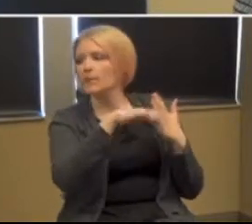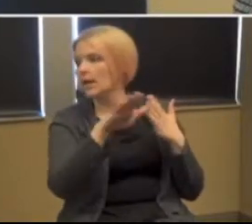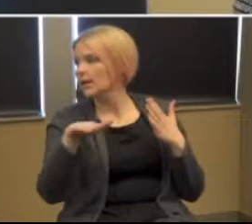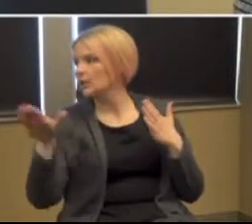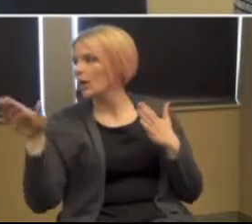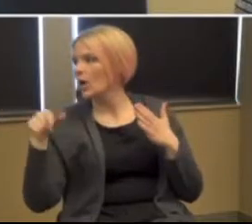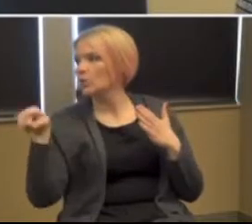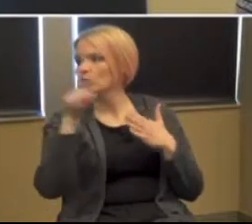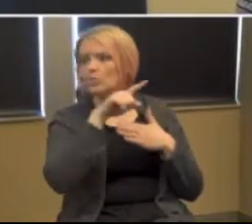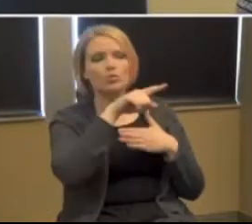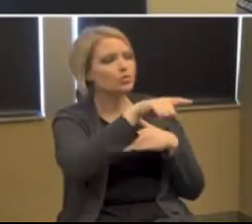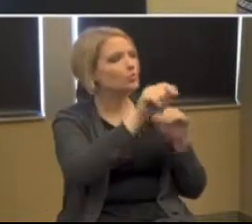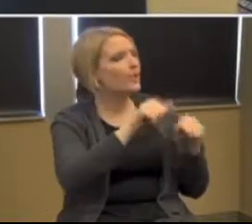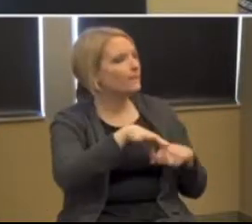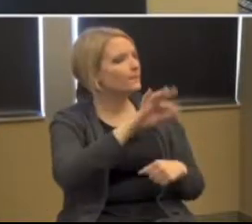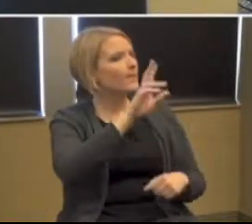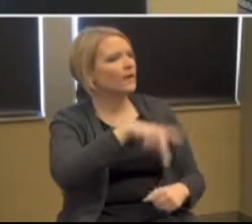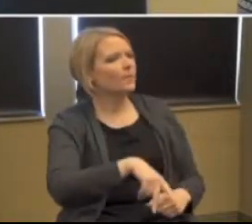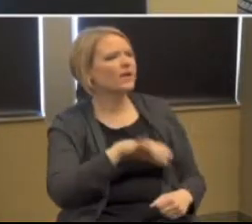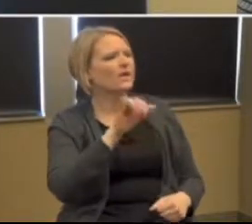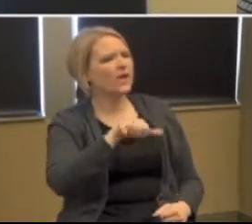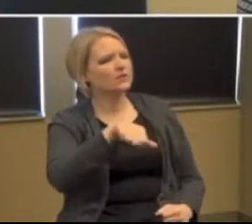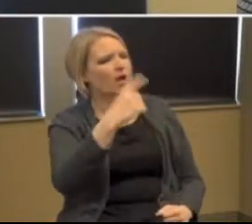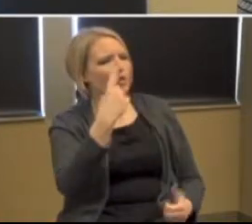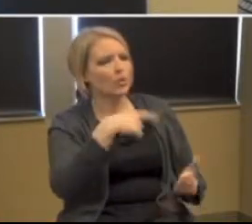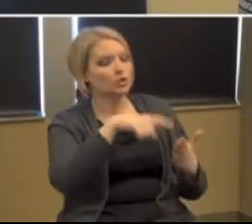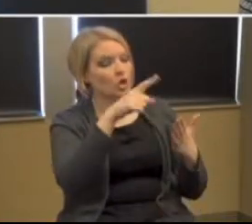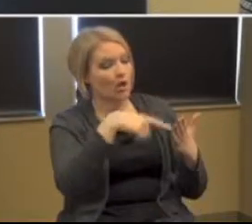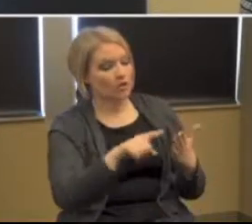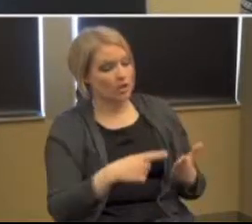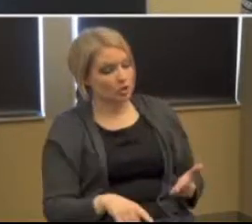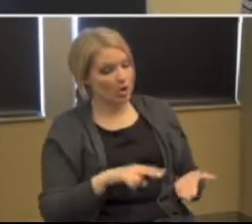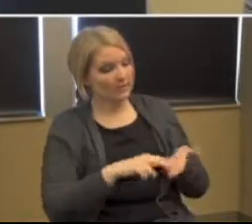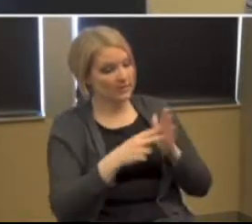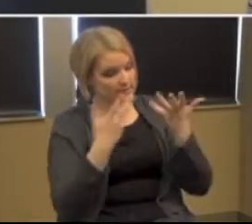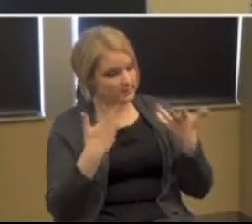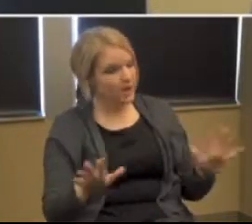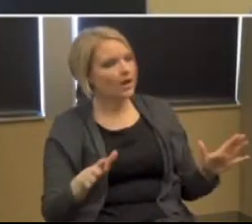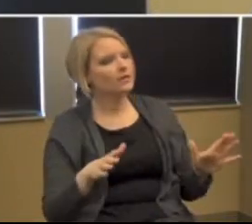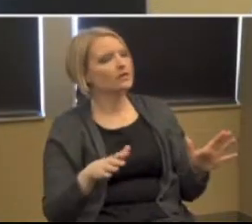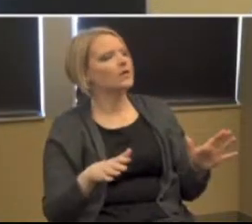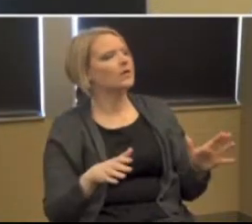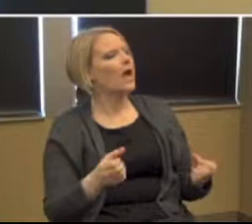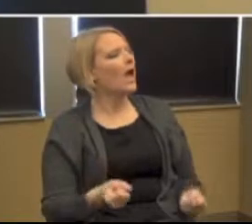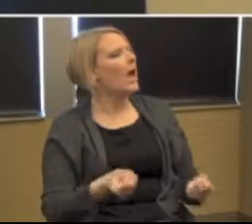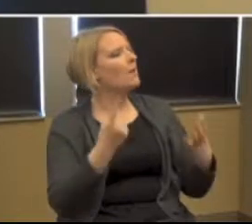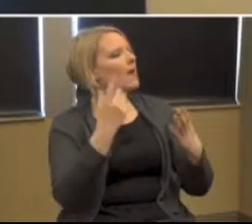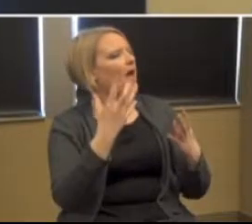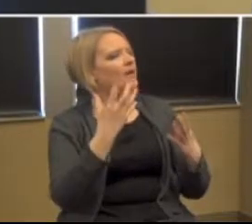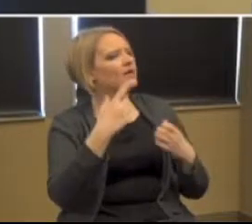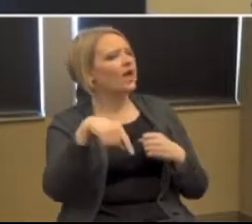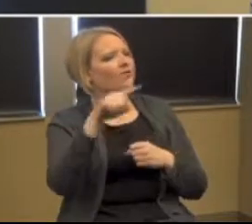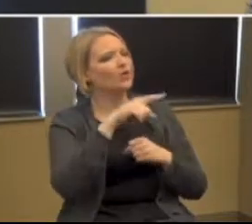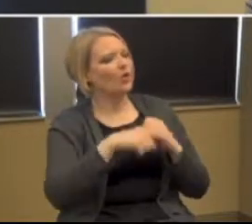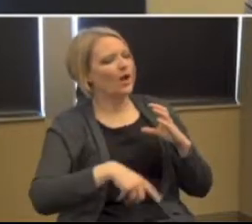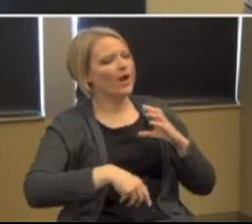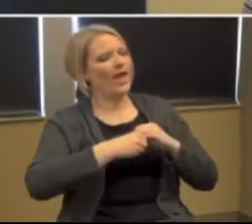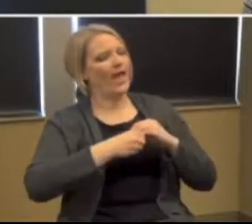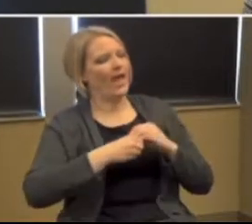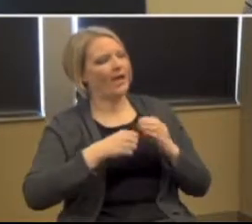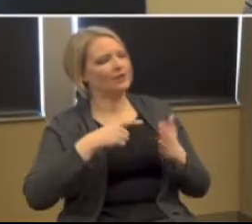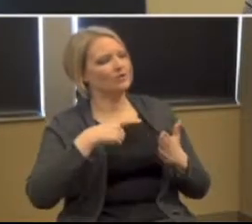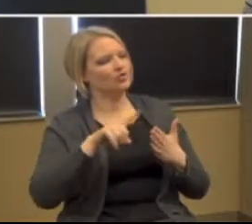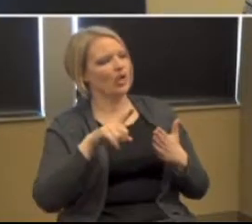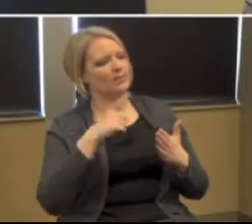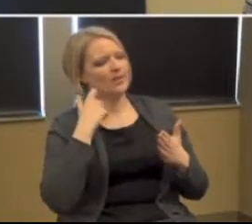around that you guys can pick up. Here's just another, check it off when it's all done. I need to mark things. How many of you add things to your to-do list just